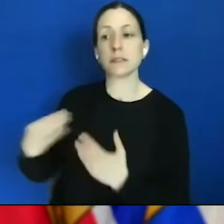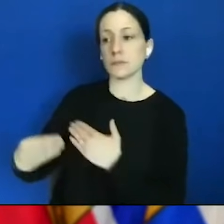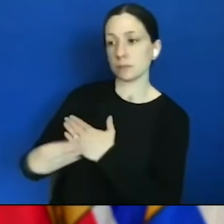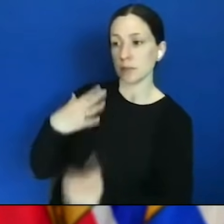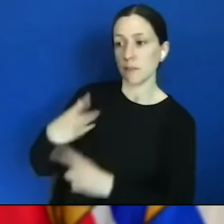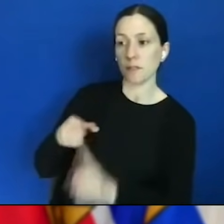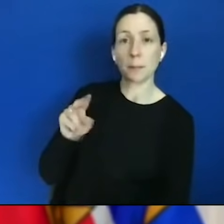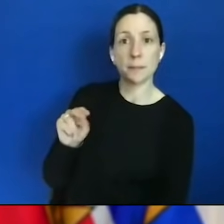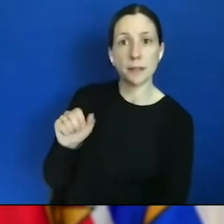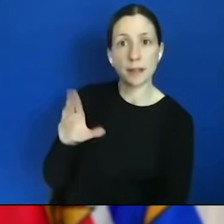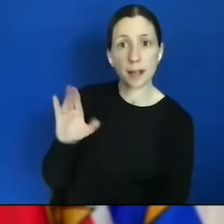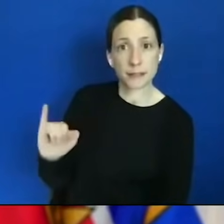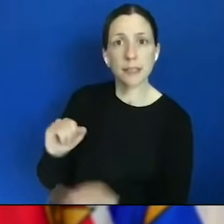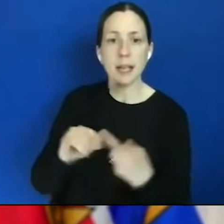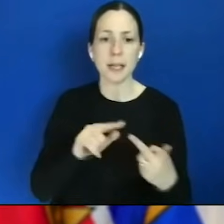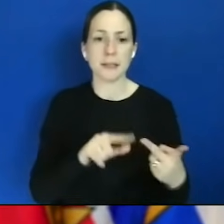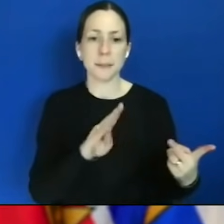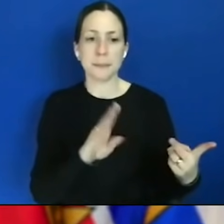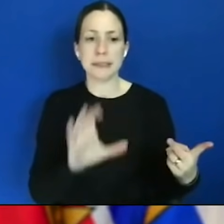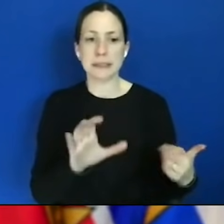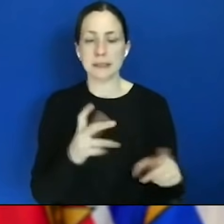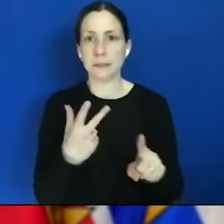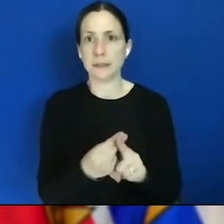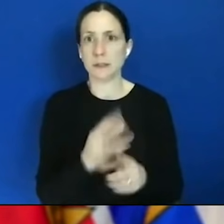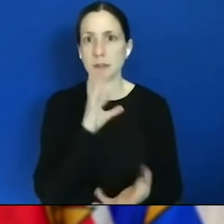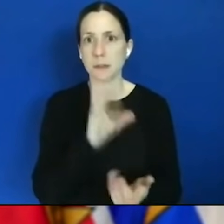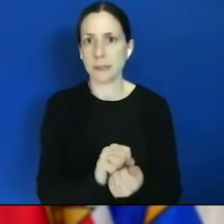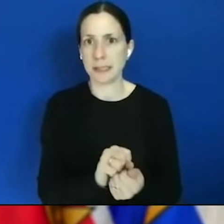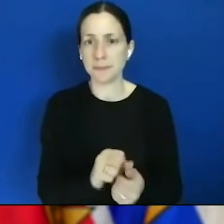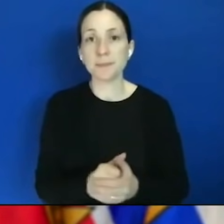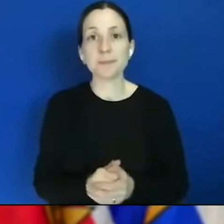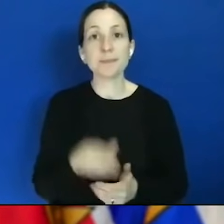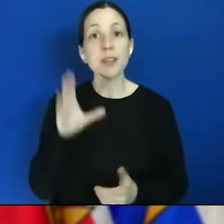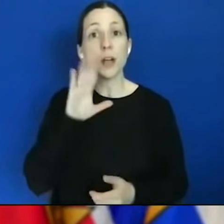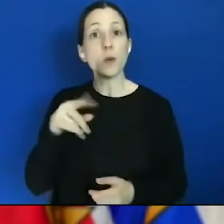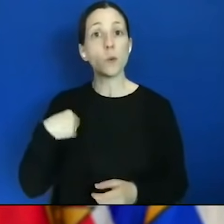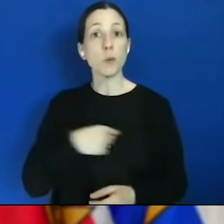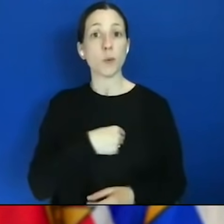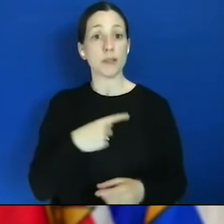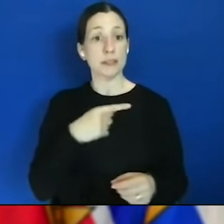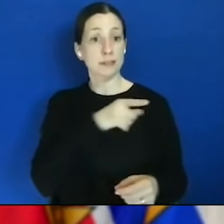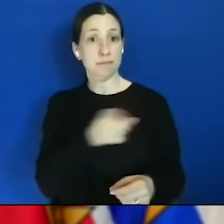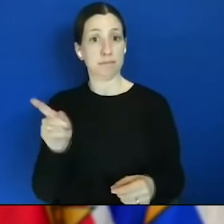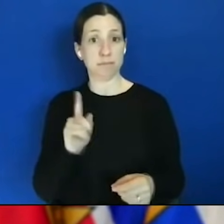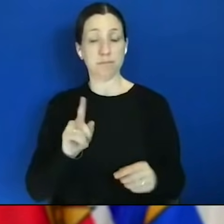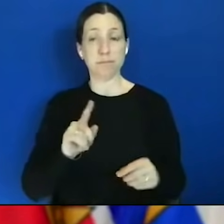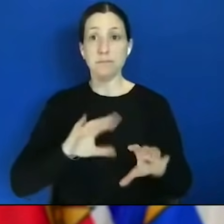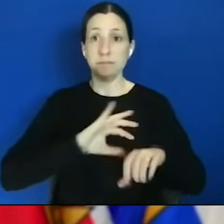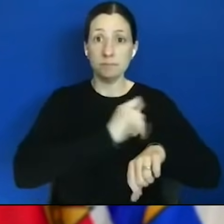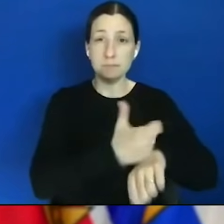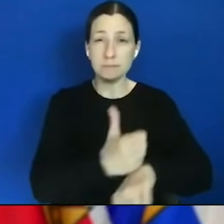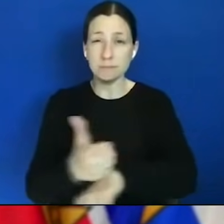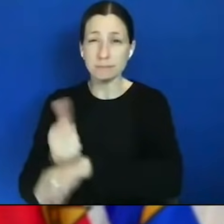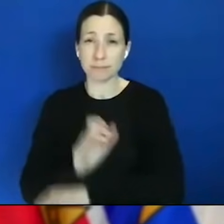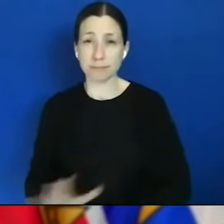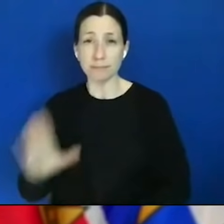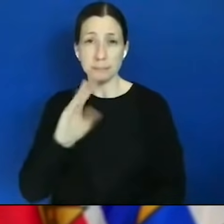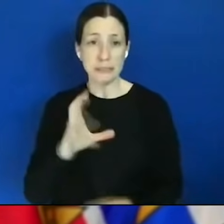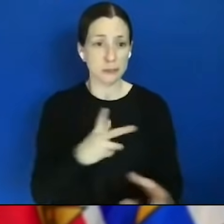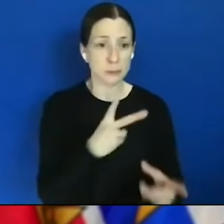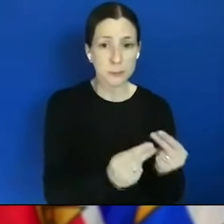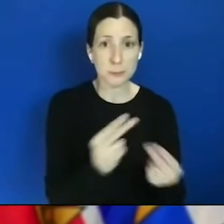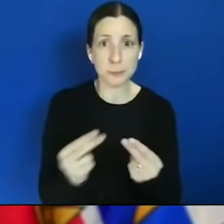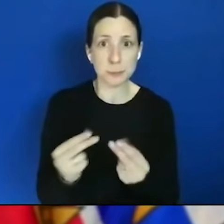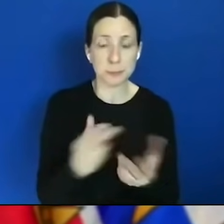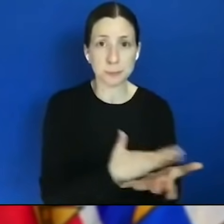BC Immunization Committee. So I know that our immunization teams across the province are doing their best to